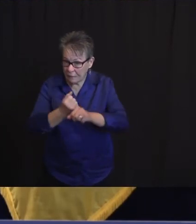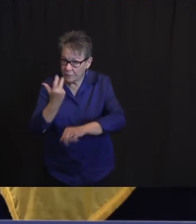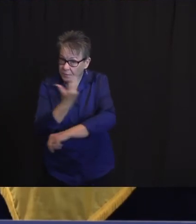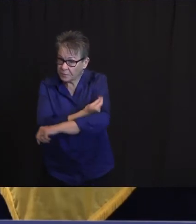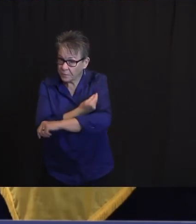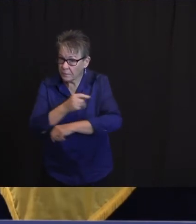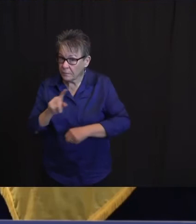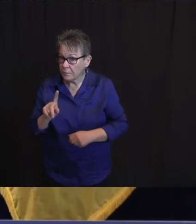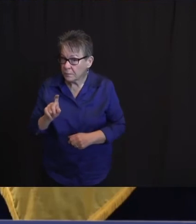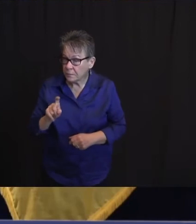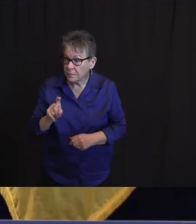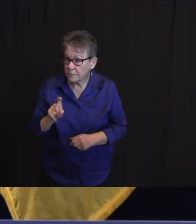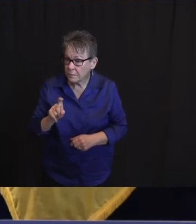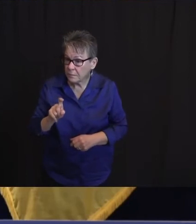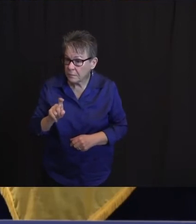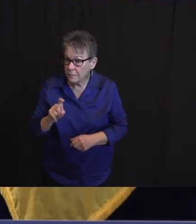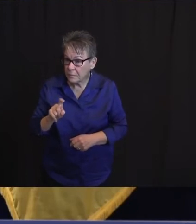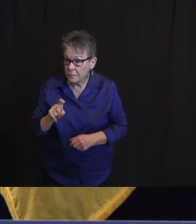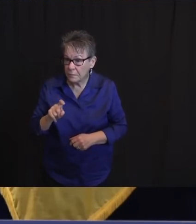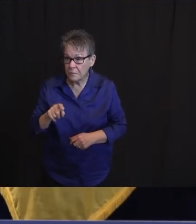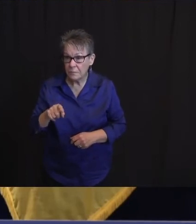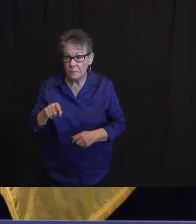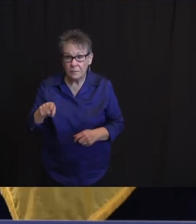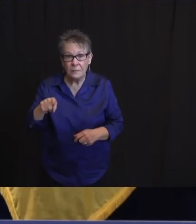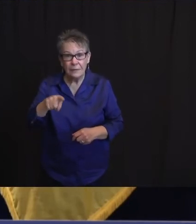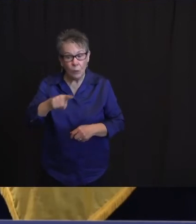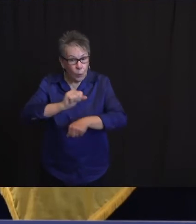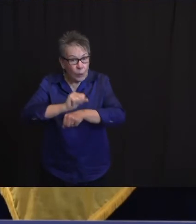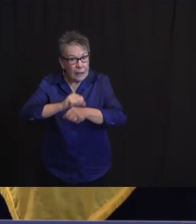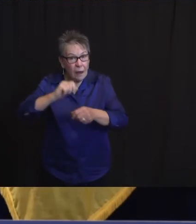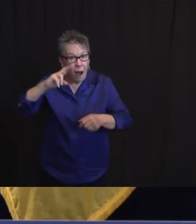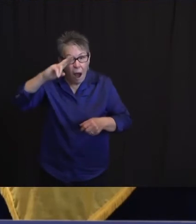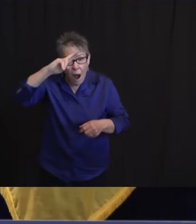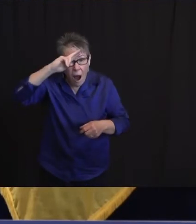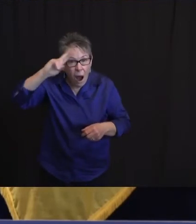Yeah, if you're a healthcare worker or you're in a long-term care facility, right?